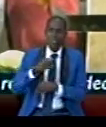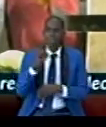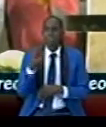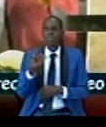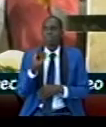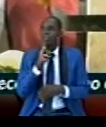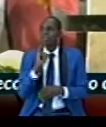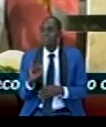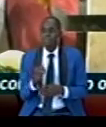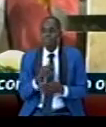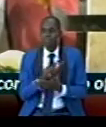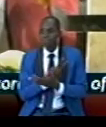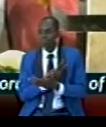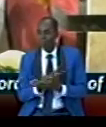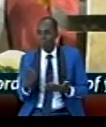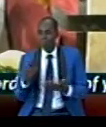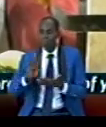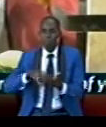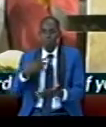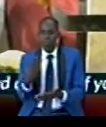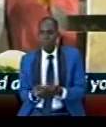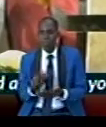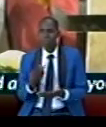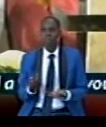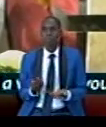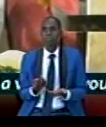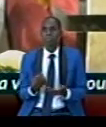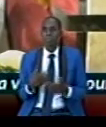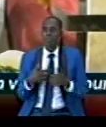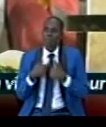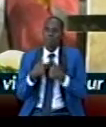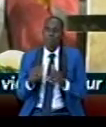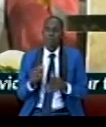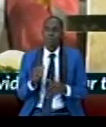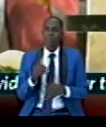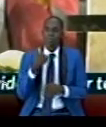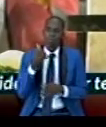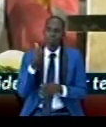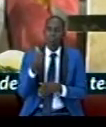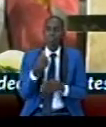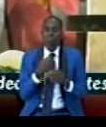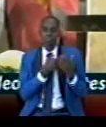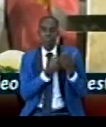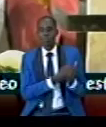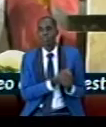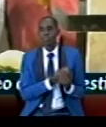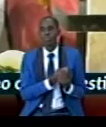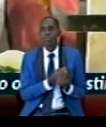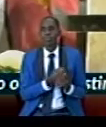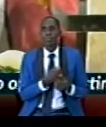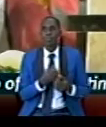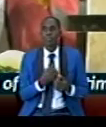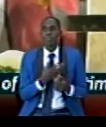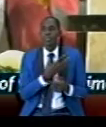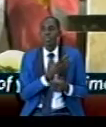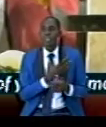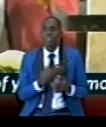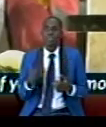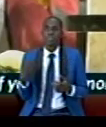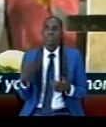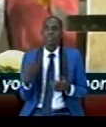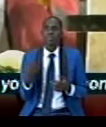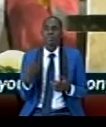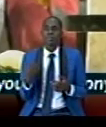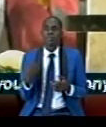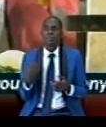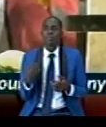inferiority complex. I lost my confidence as a human being. I do everything just to make sure I get love